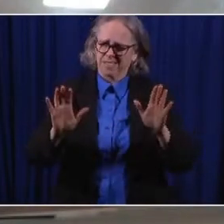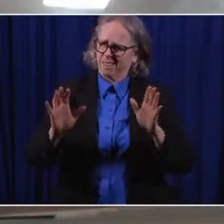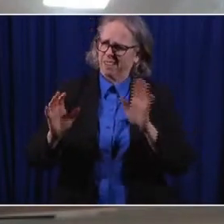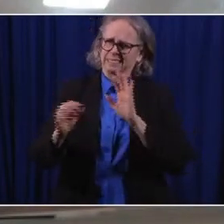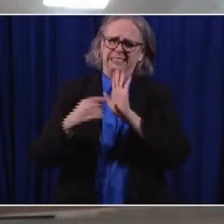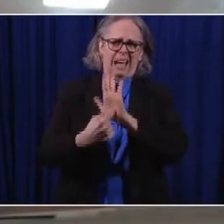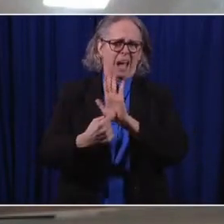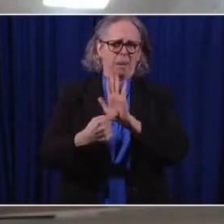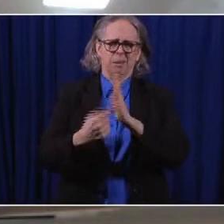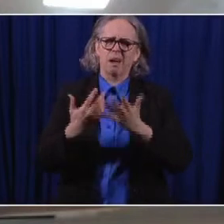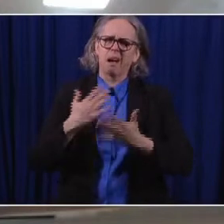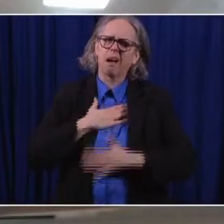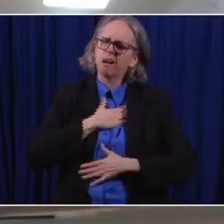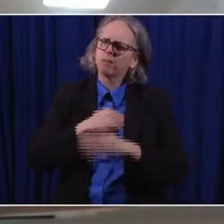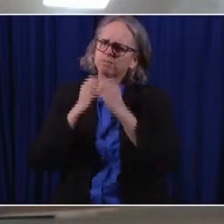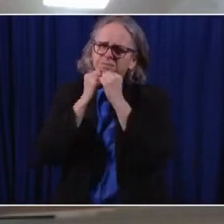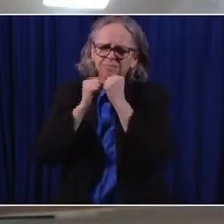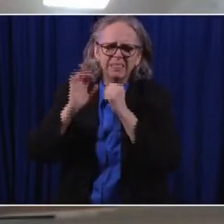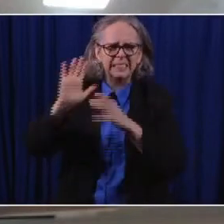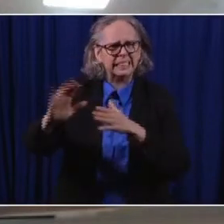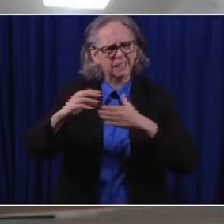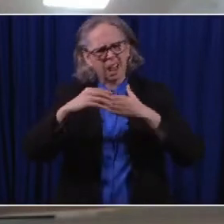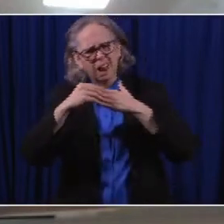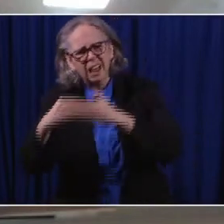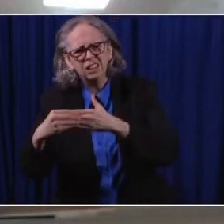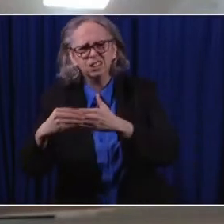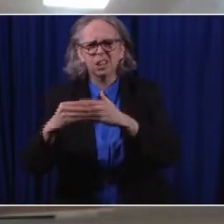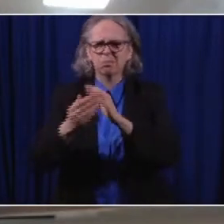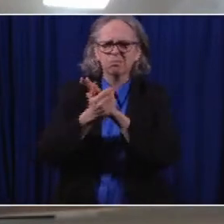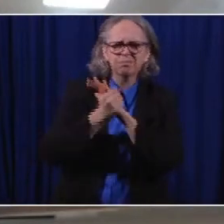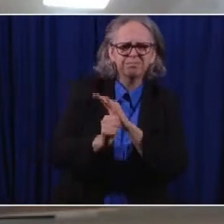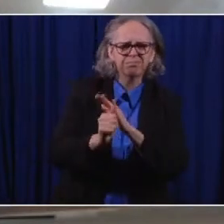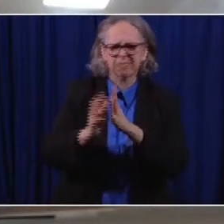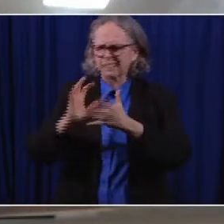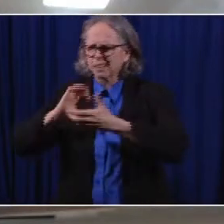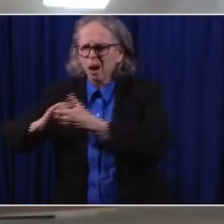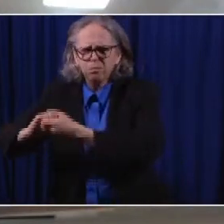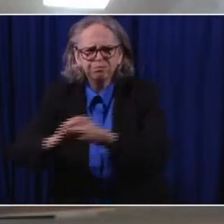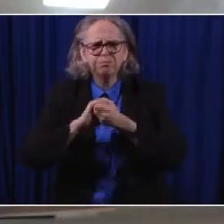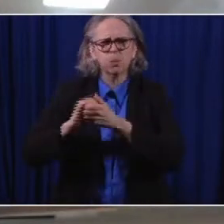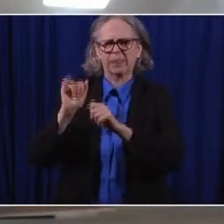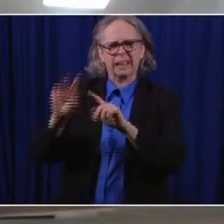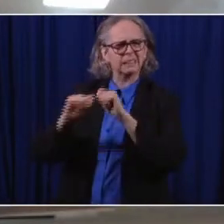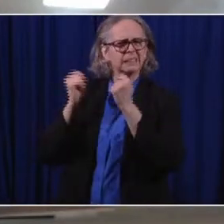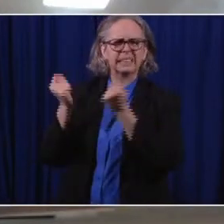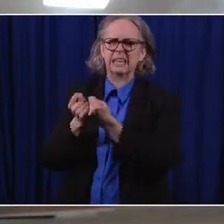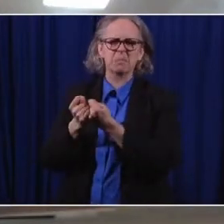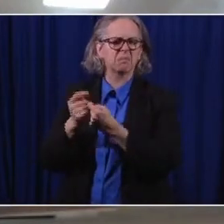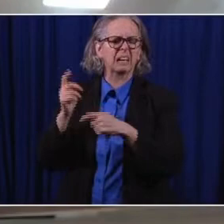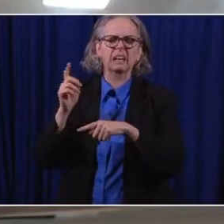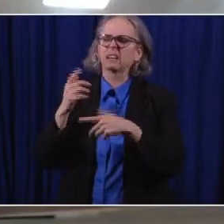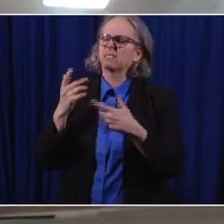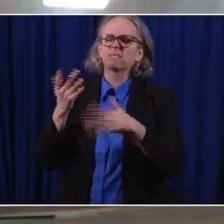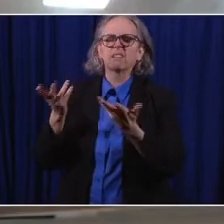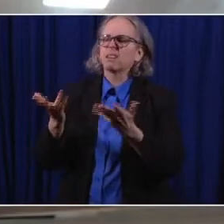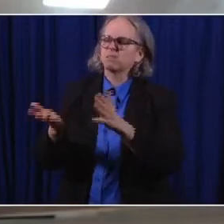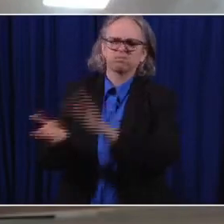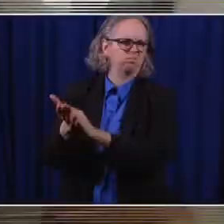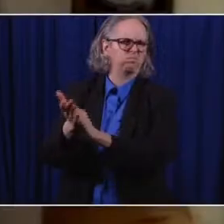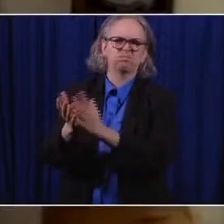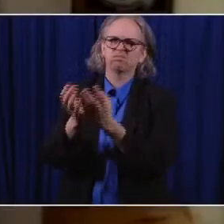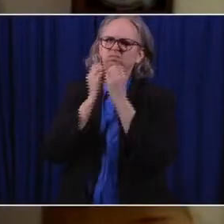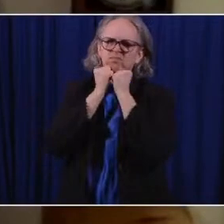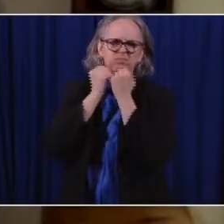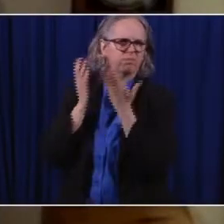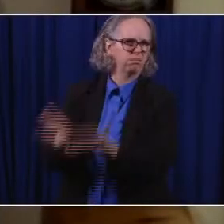his leadership and how he has brought the entire team together. Cannot say enough about the team we have had here caring for our people. So